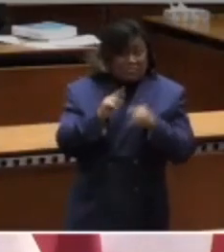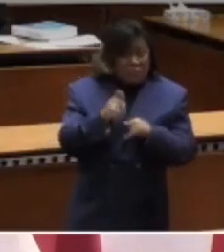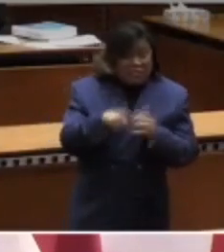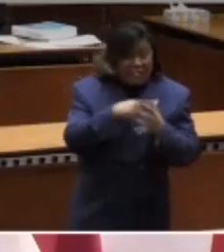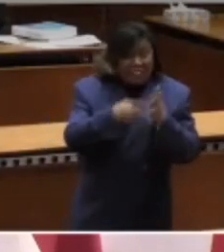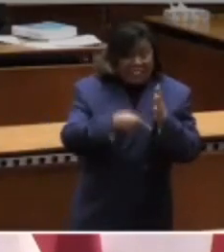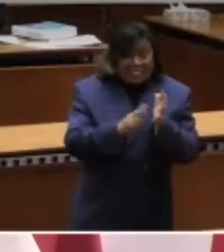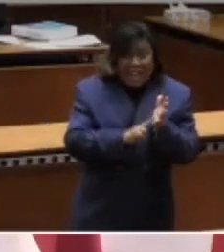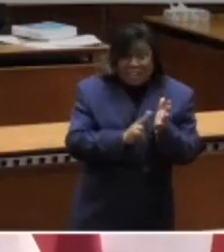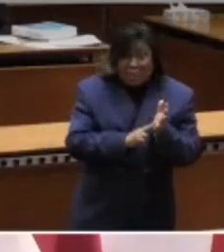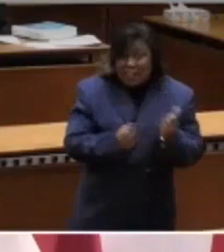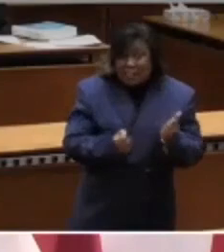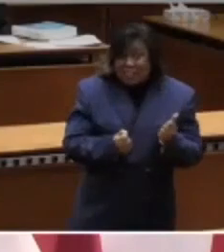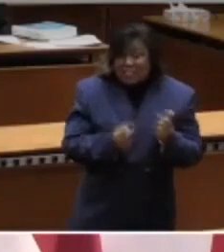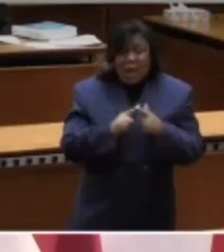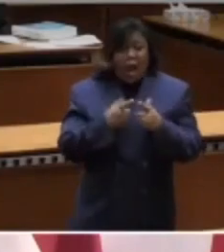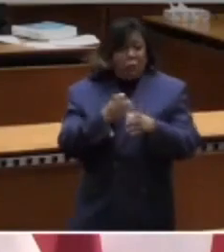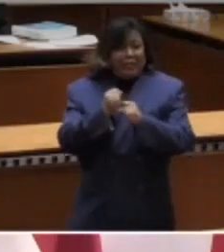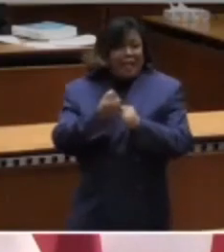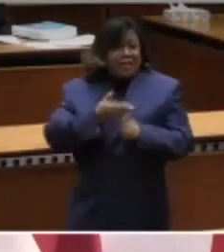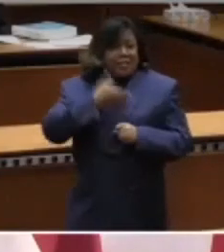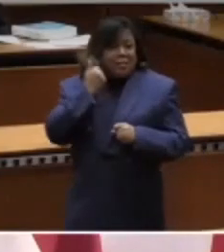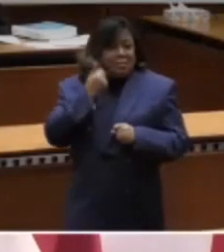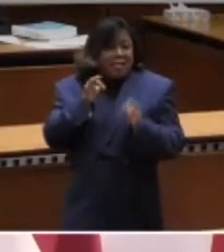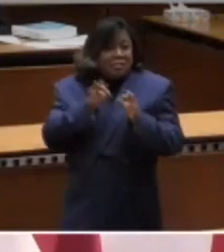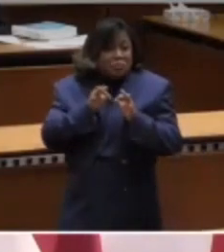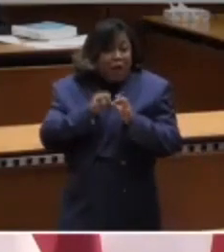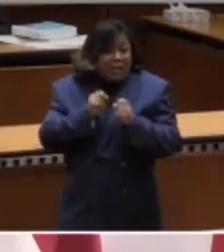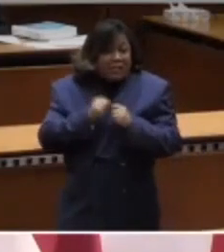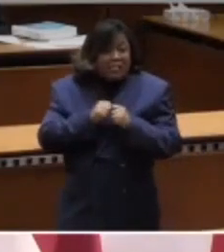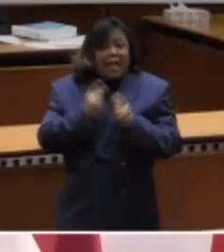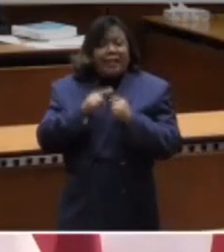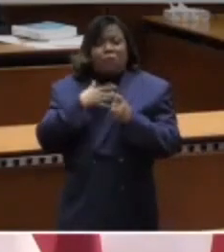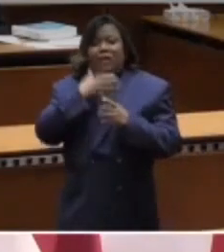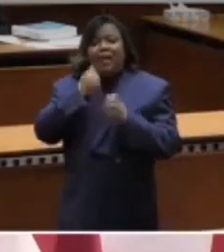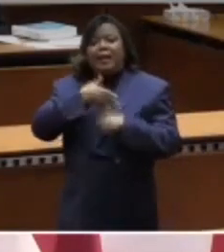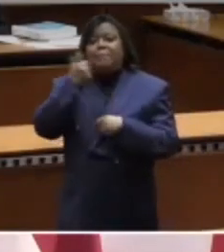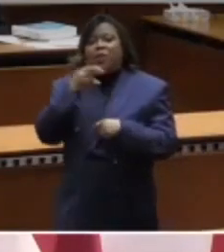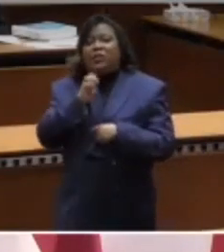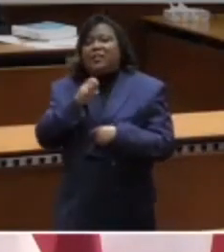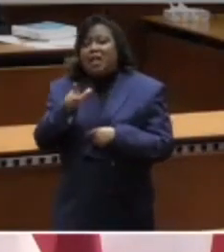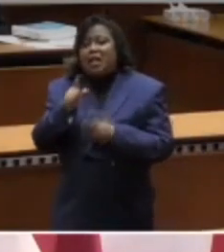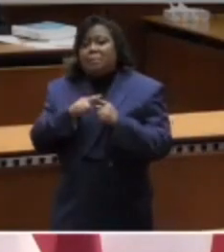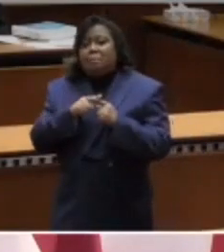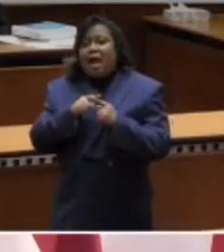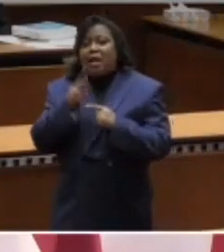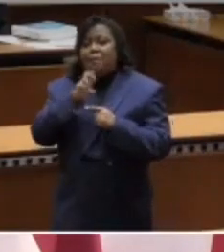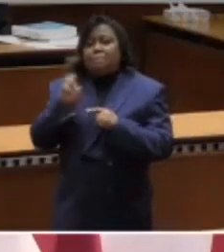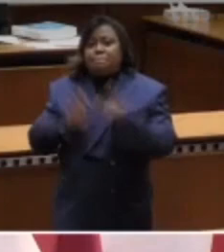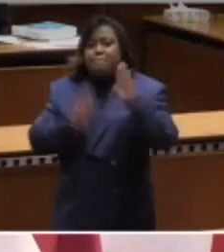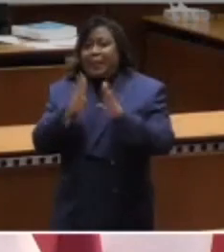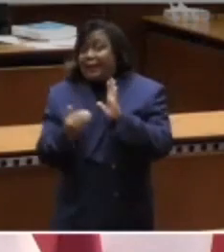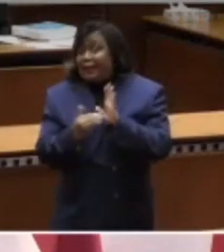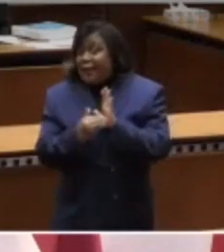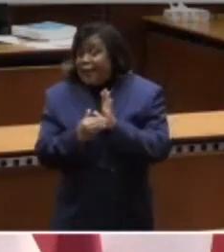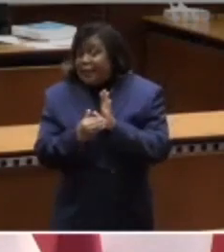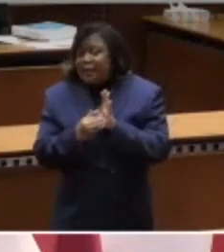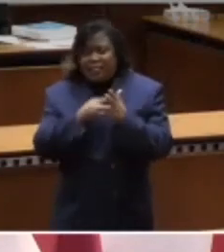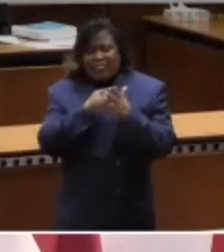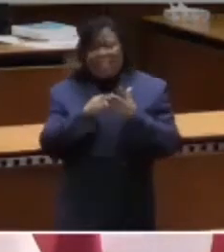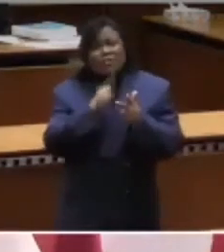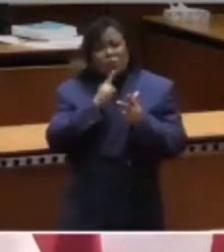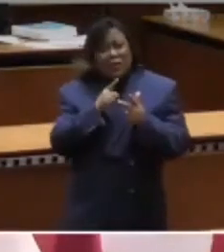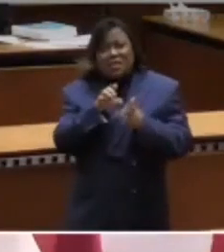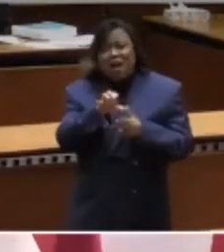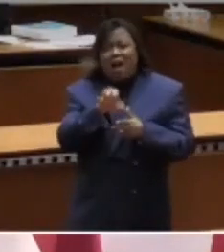need these contracts? Are we getting the best price? Or can we get a better deal by rebidding? These are